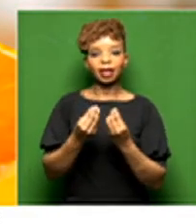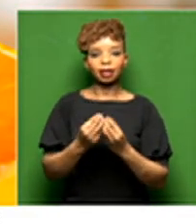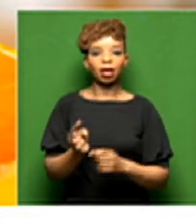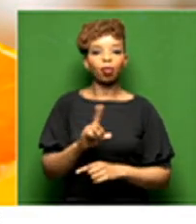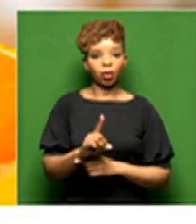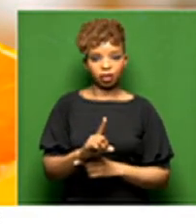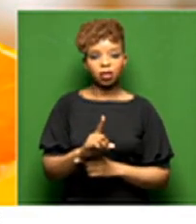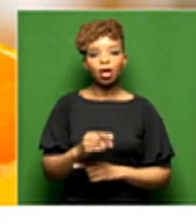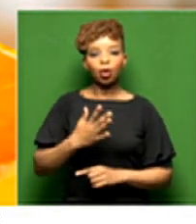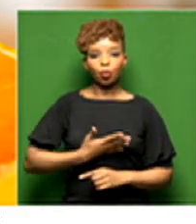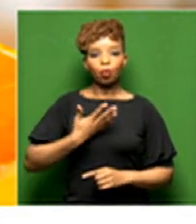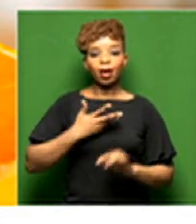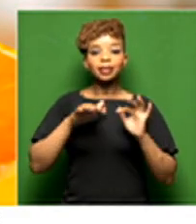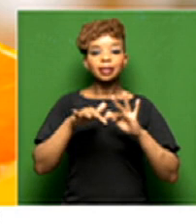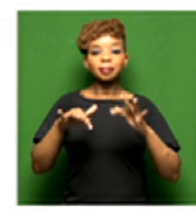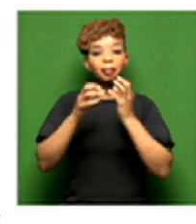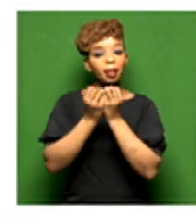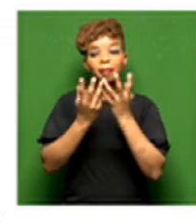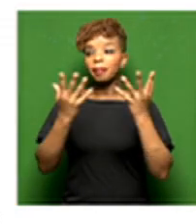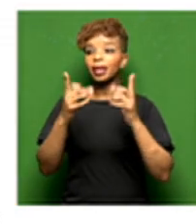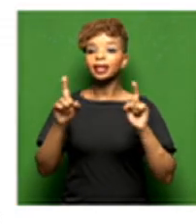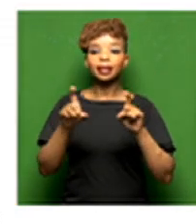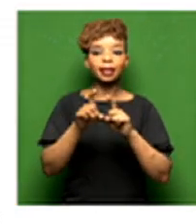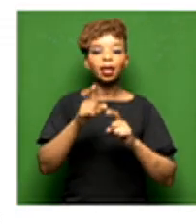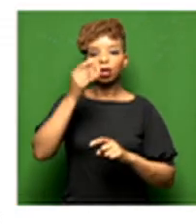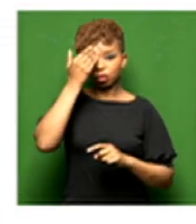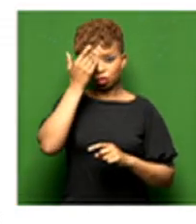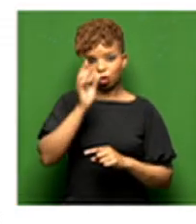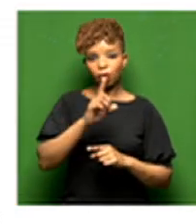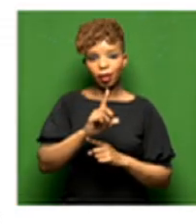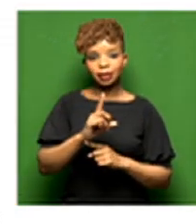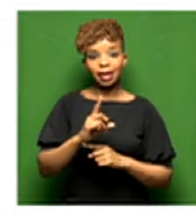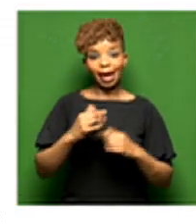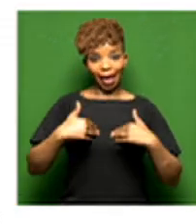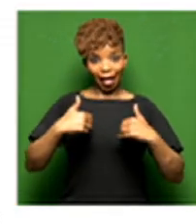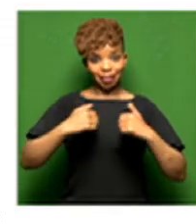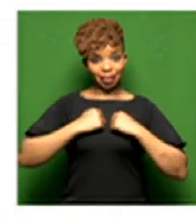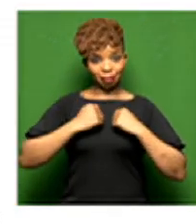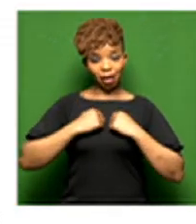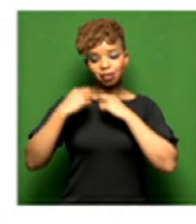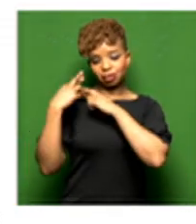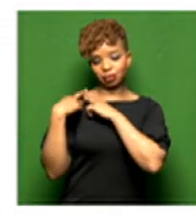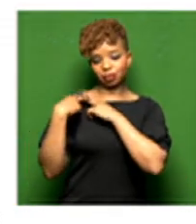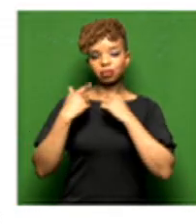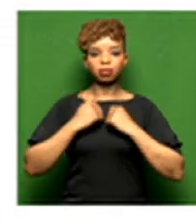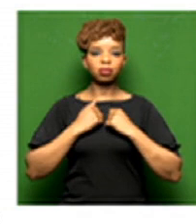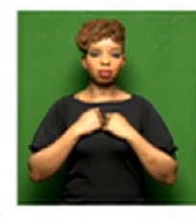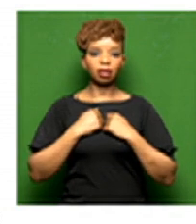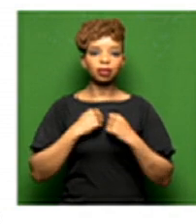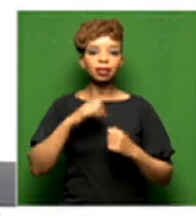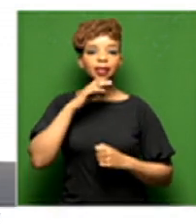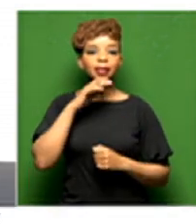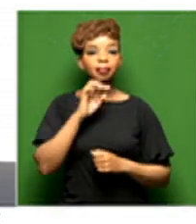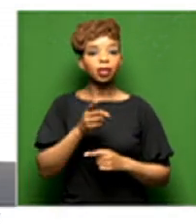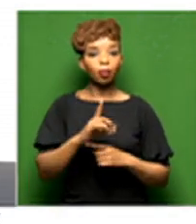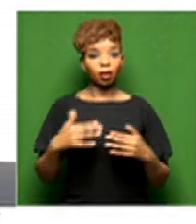there and make people aware that they can take health into their own hands. Okay. Things like nutritional deficiencies, healthy